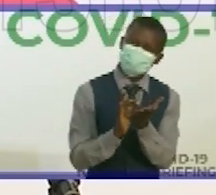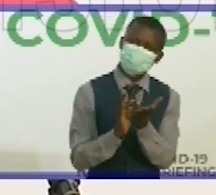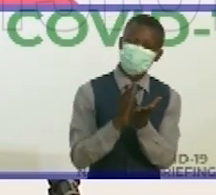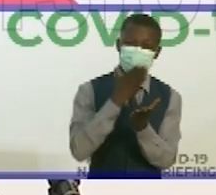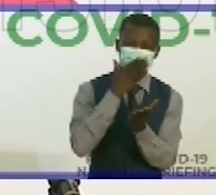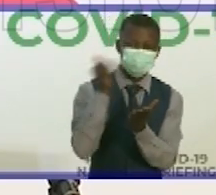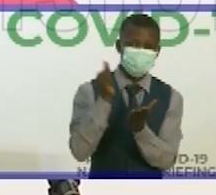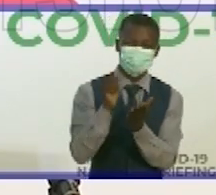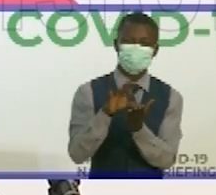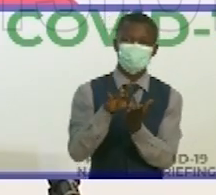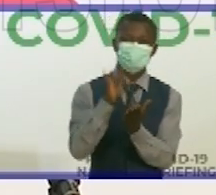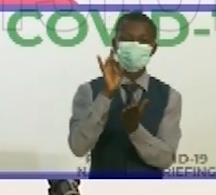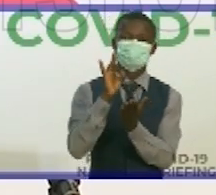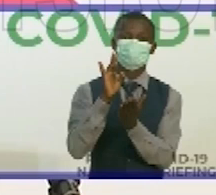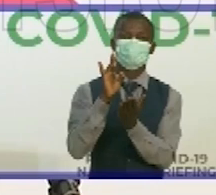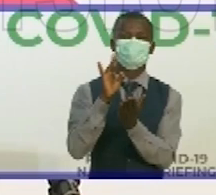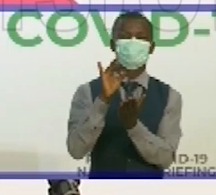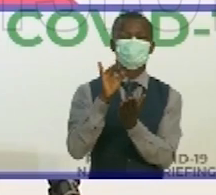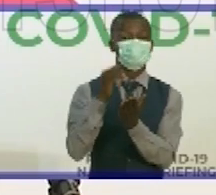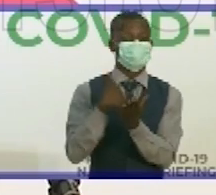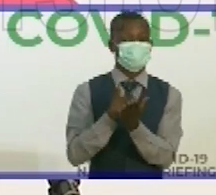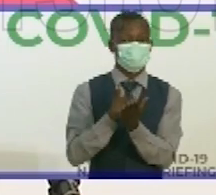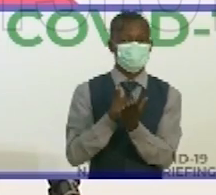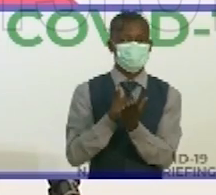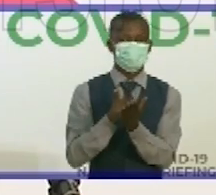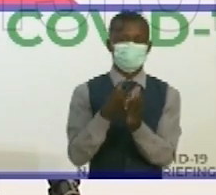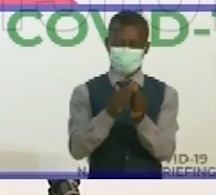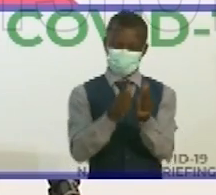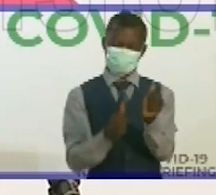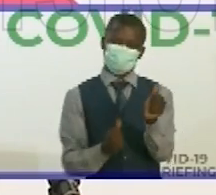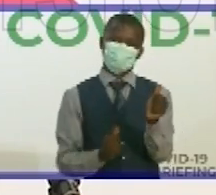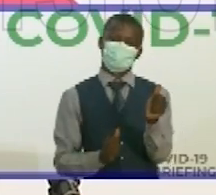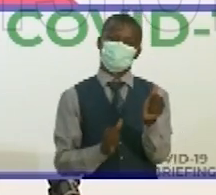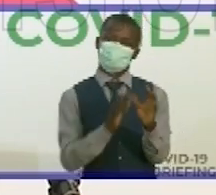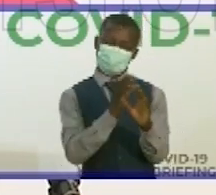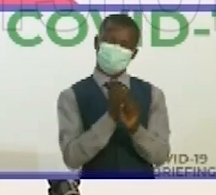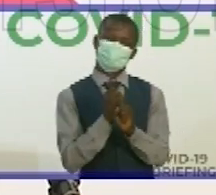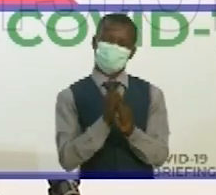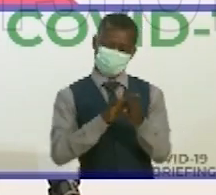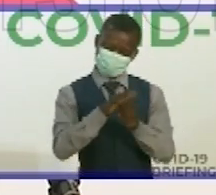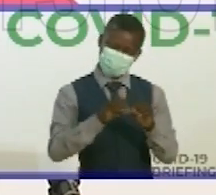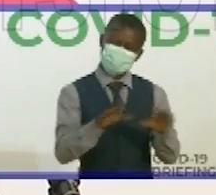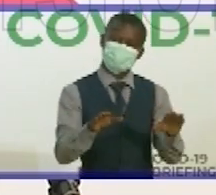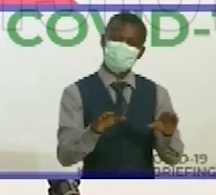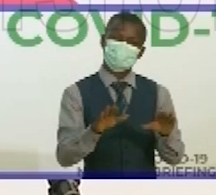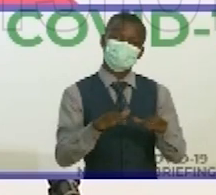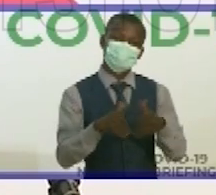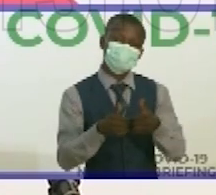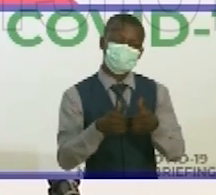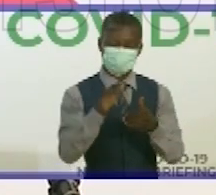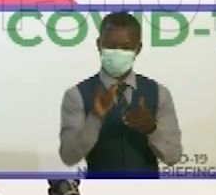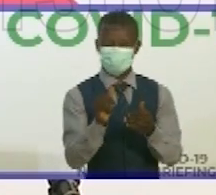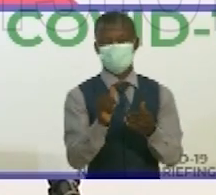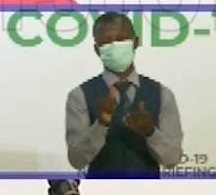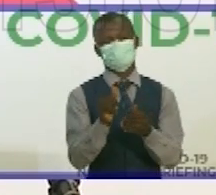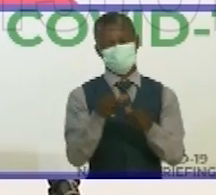option is to totally avoid contracting the virus by staying safe. The